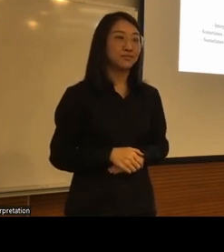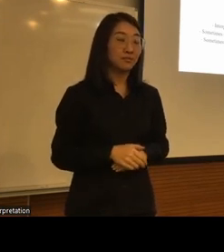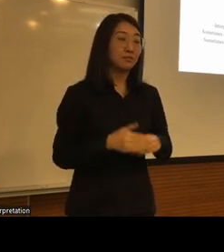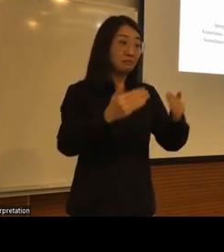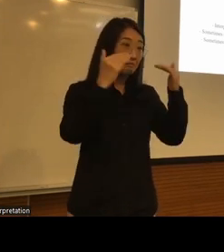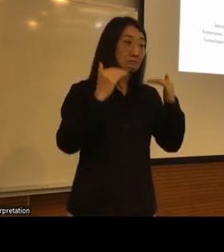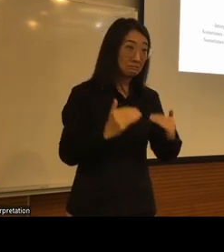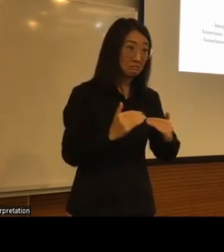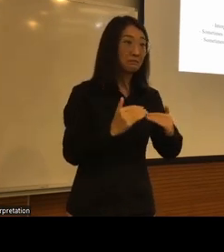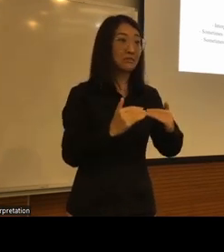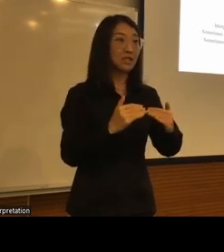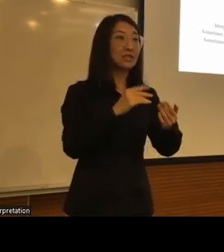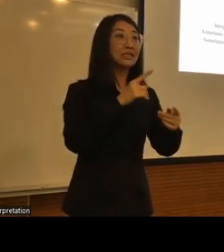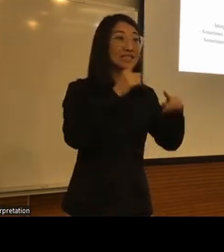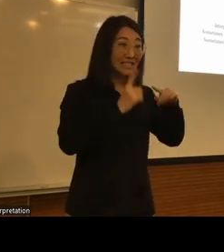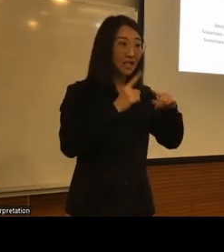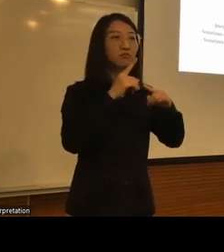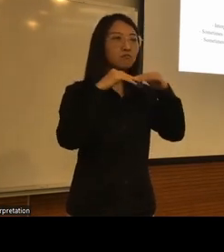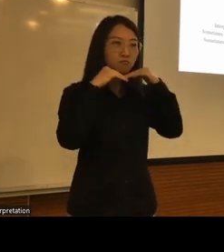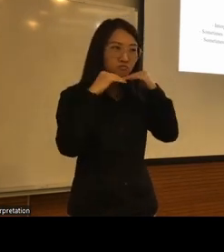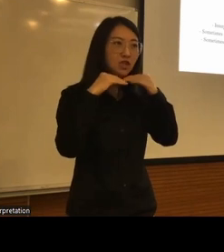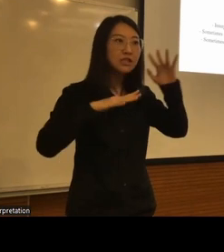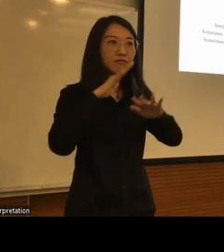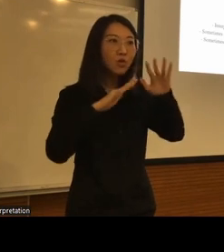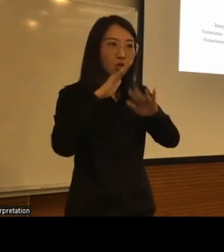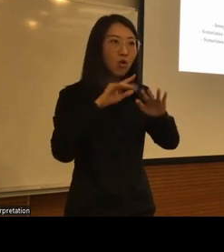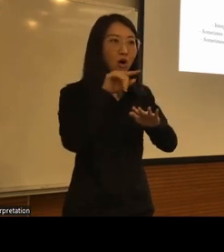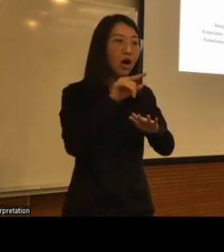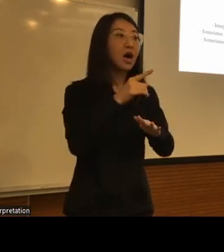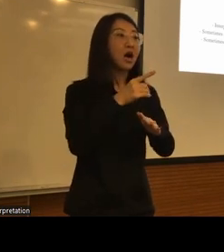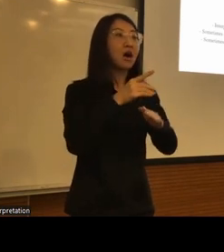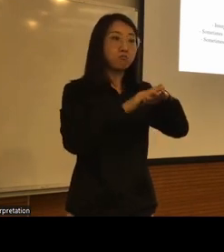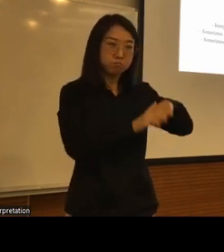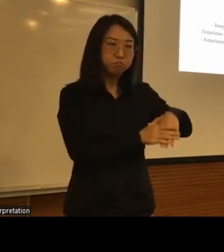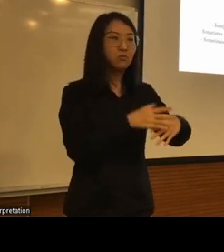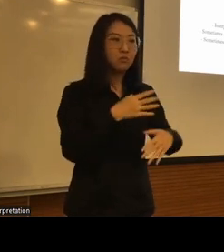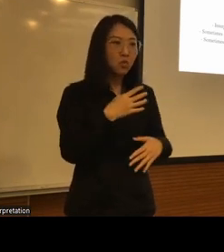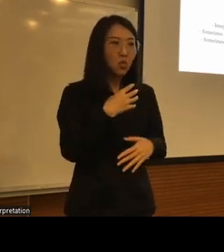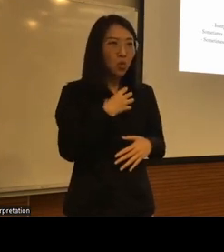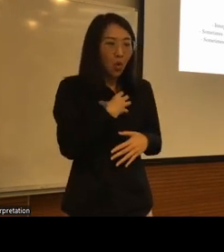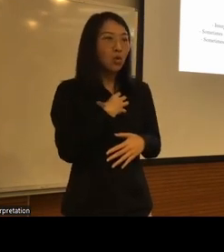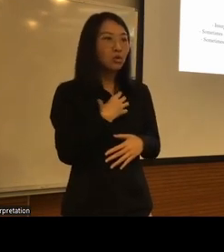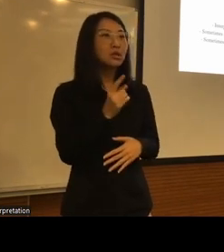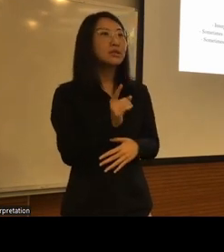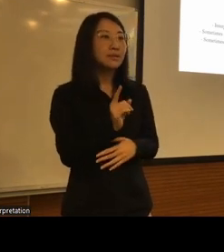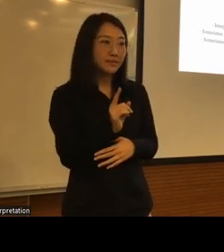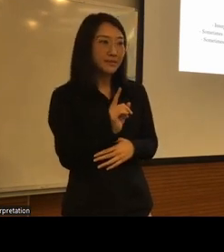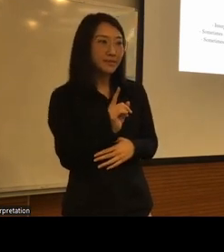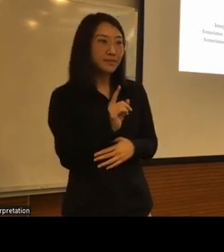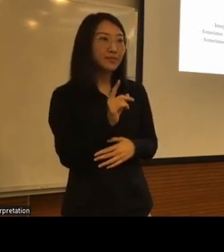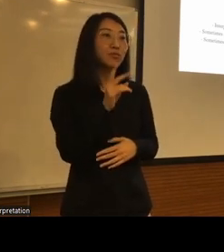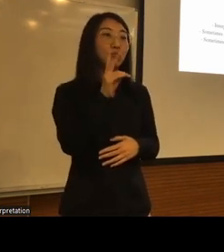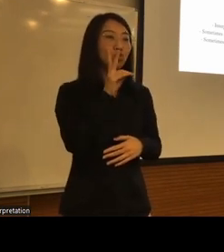Plus, besides what you can actually observe, what about the feeling? What about the perception